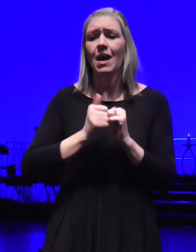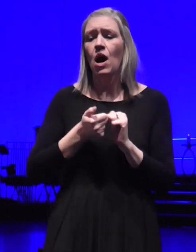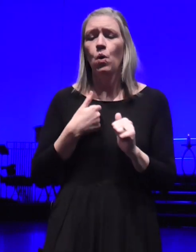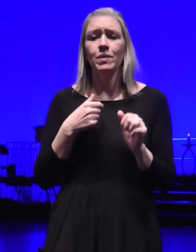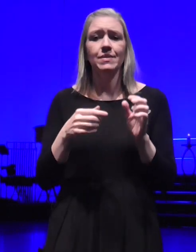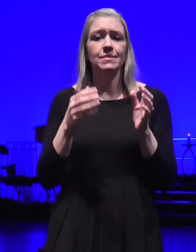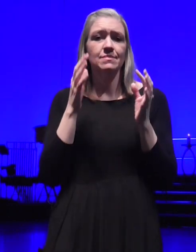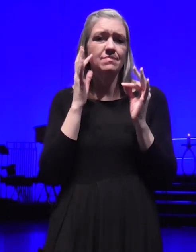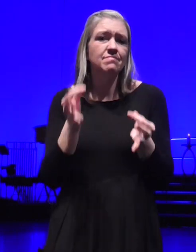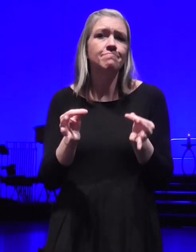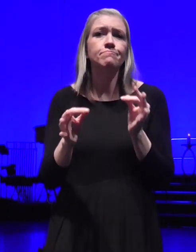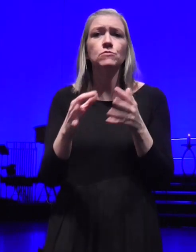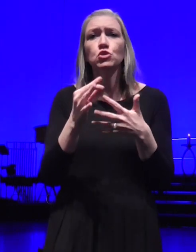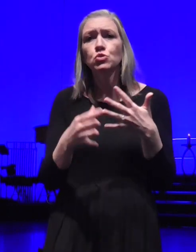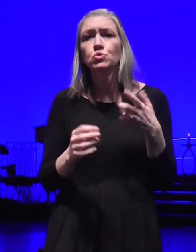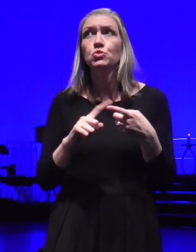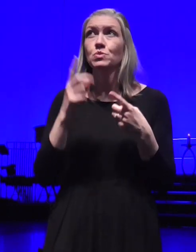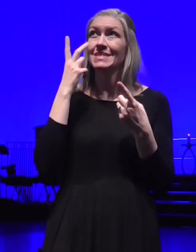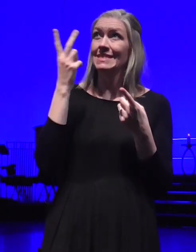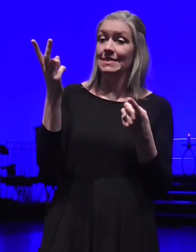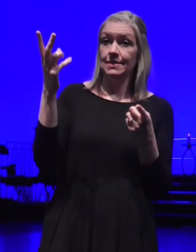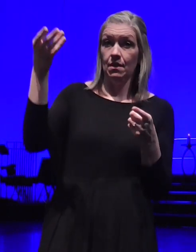to see God.